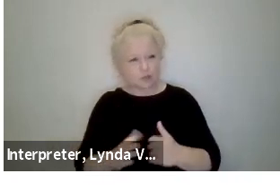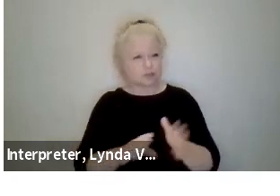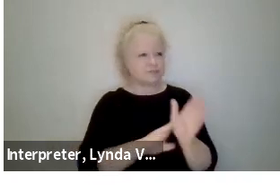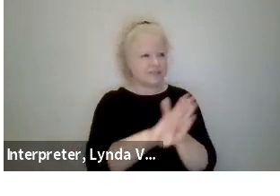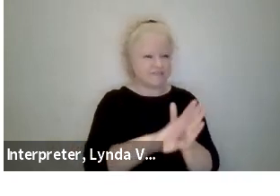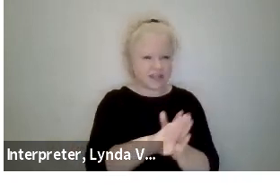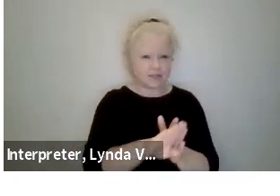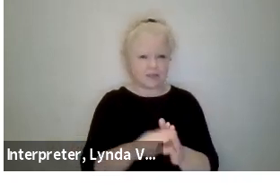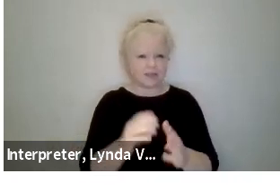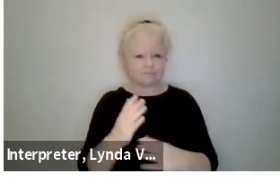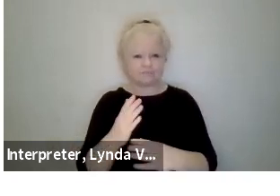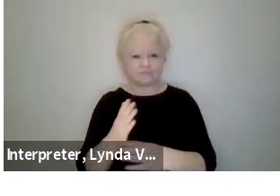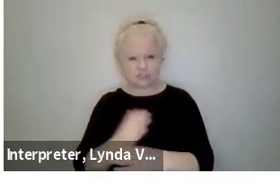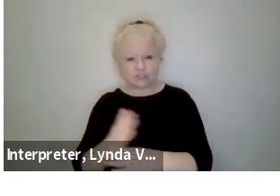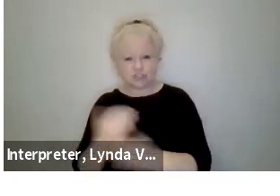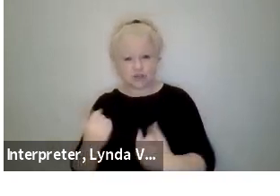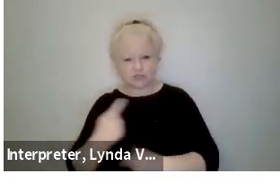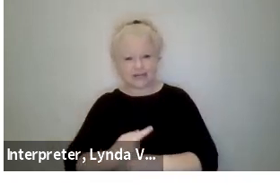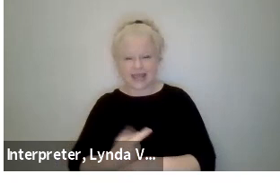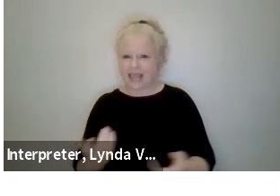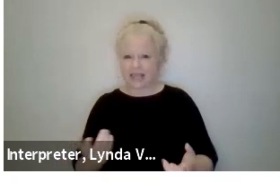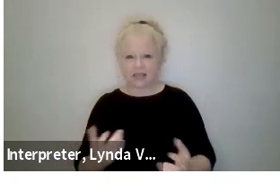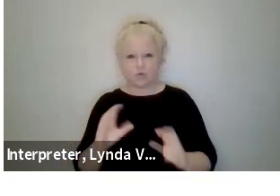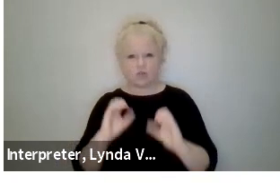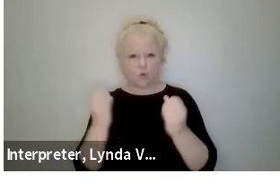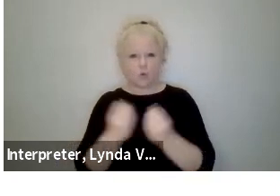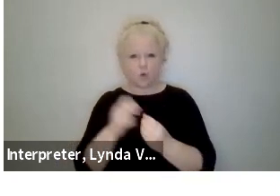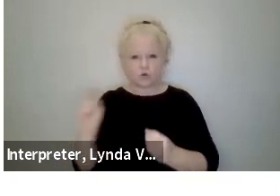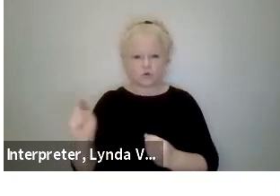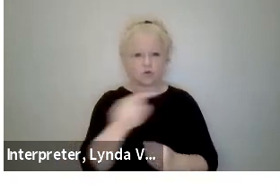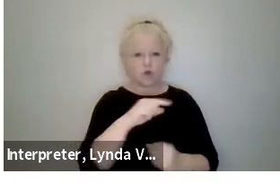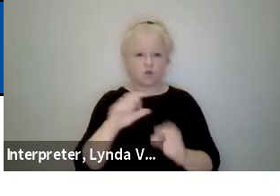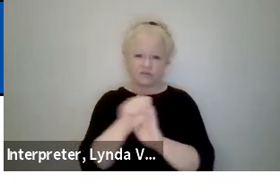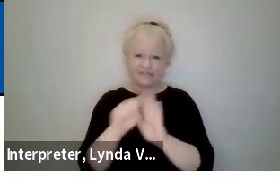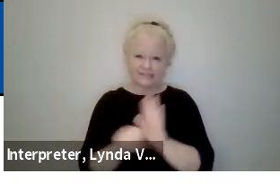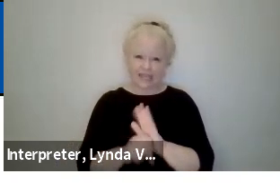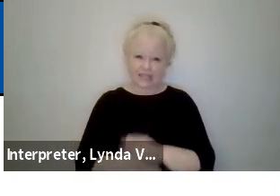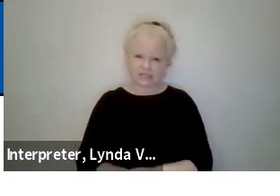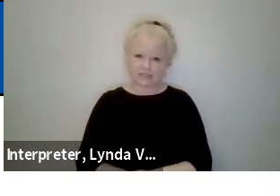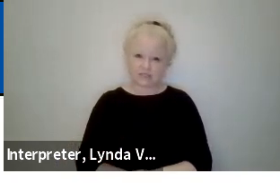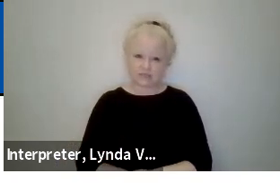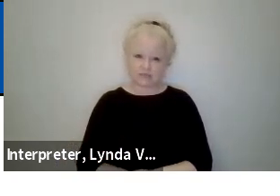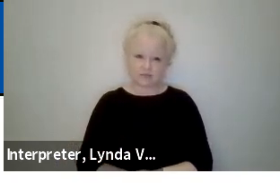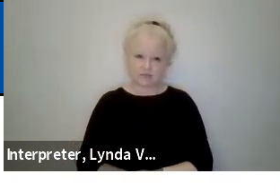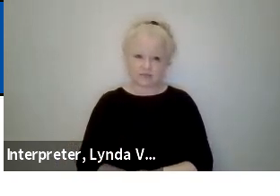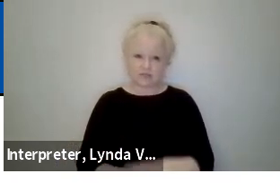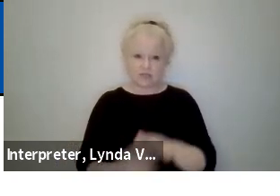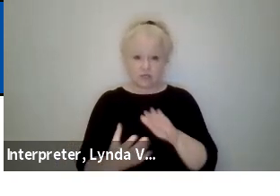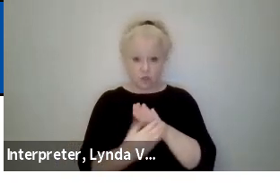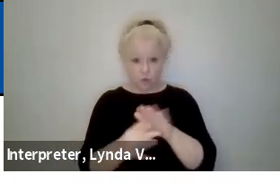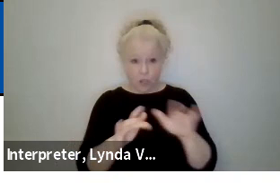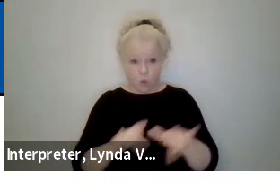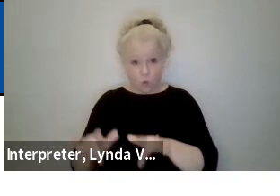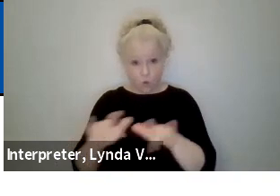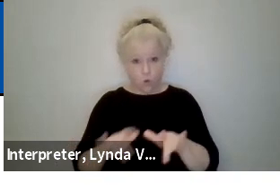this share with so many of our organizations across the state. The recording of today's session.